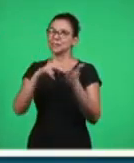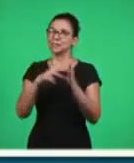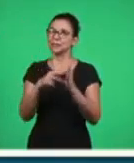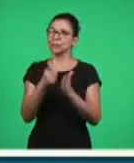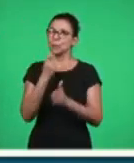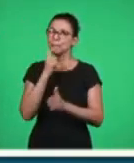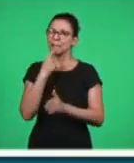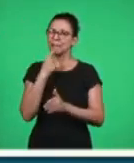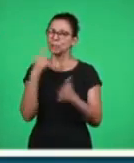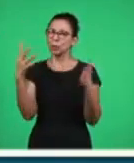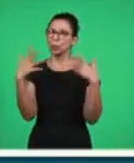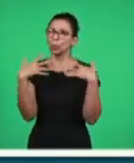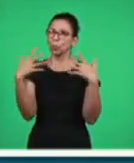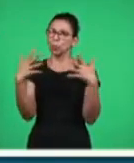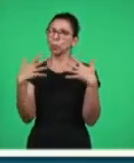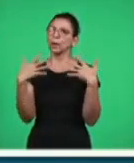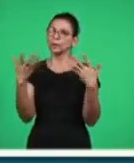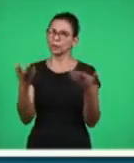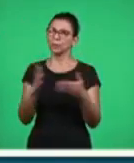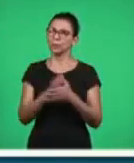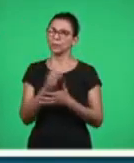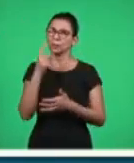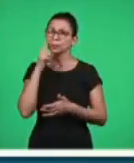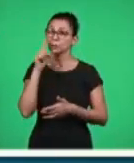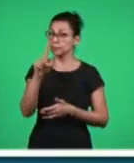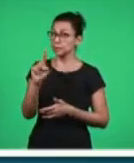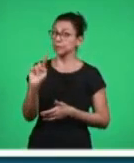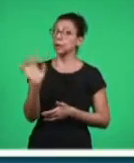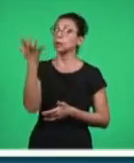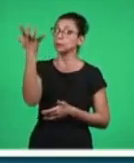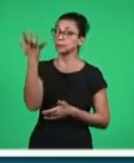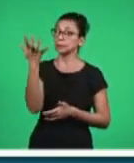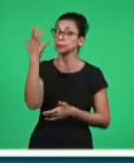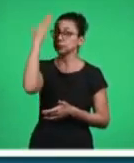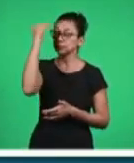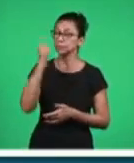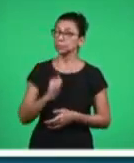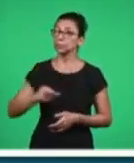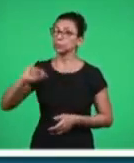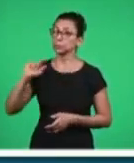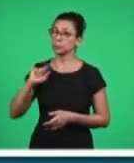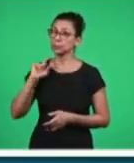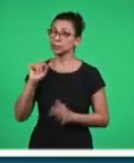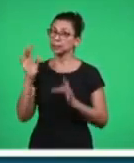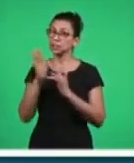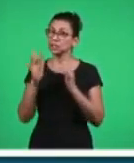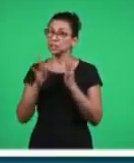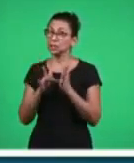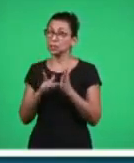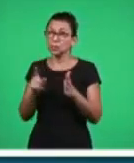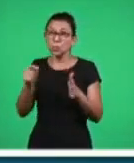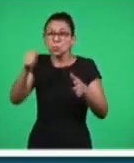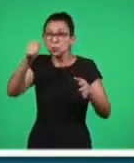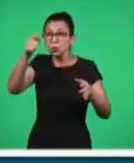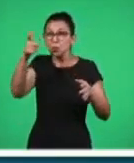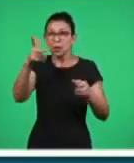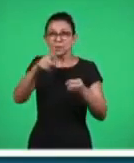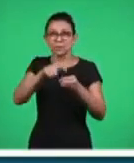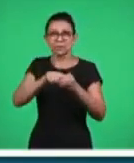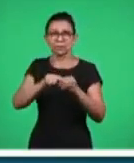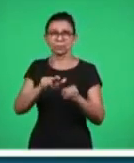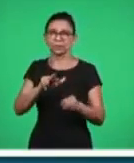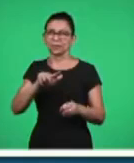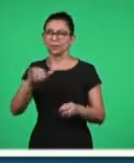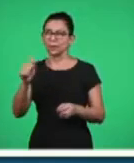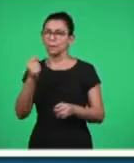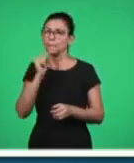Now learn this parable of the fig tree. When you see those things happening, know that He, the Lord Jesus, is